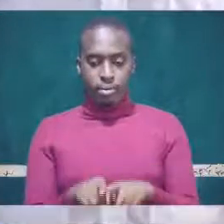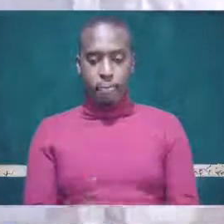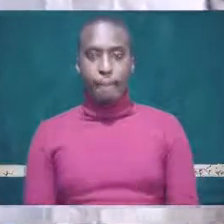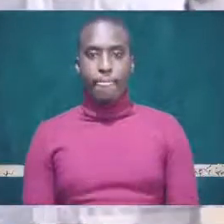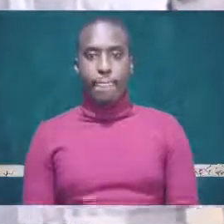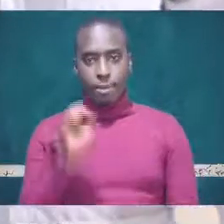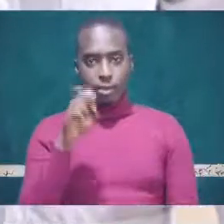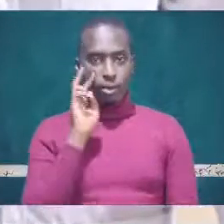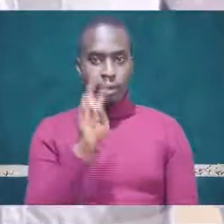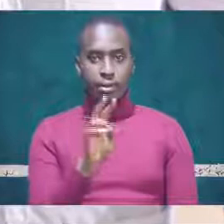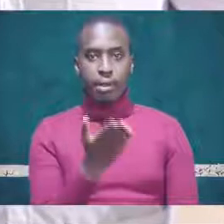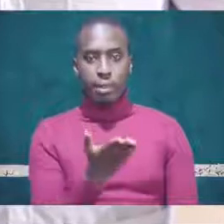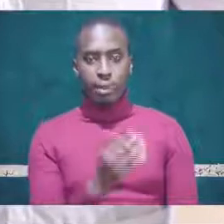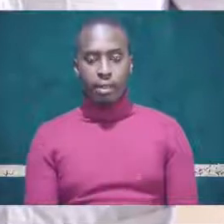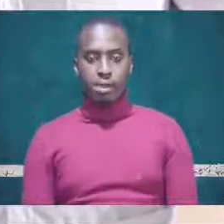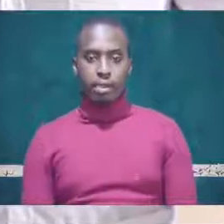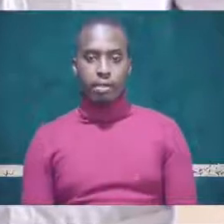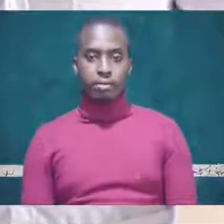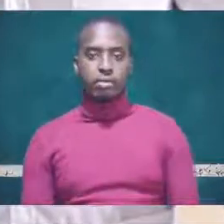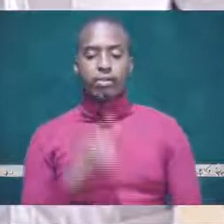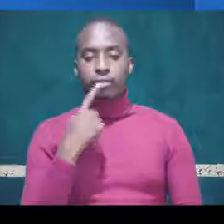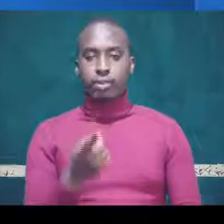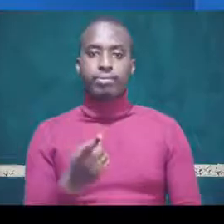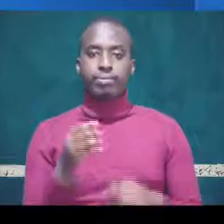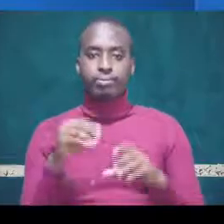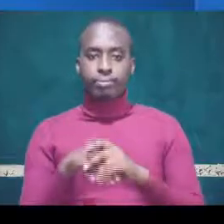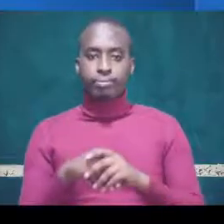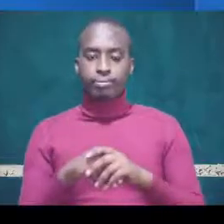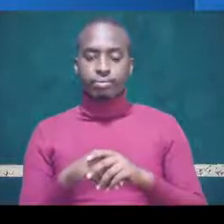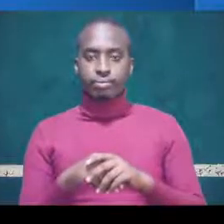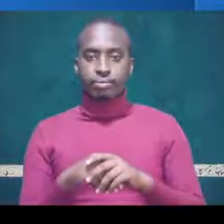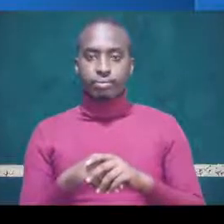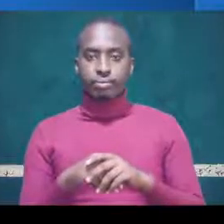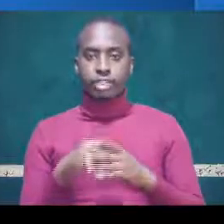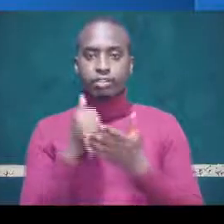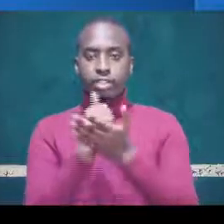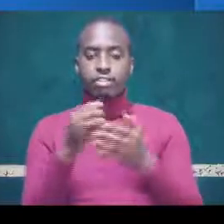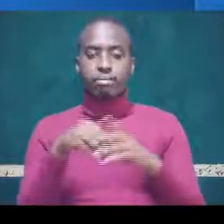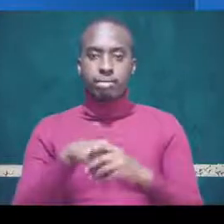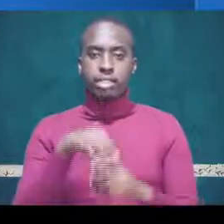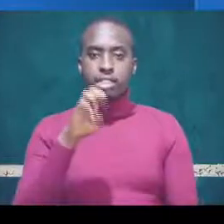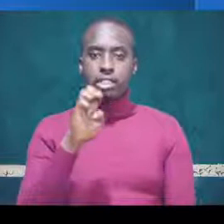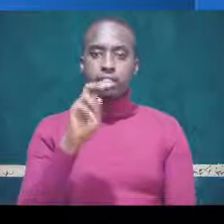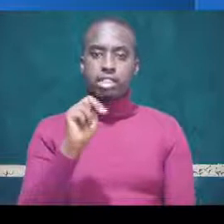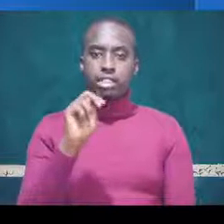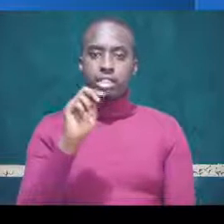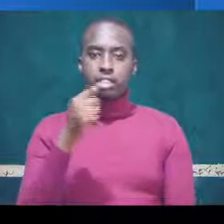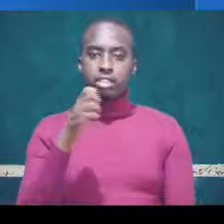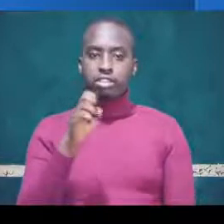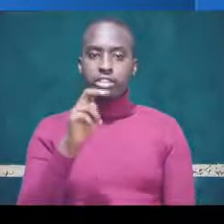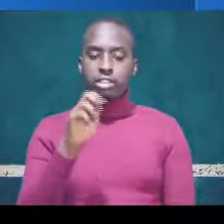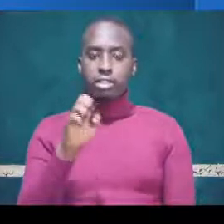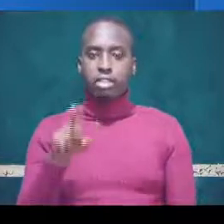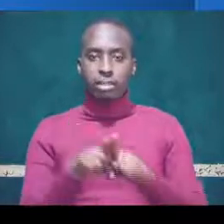You can see it there. A tractor's engine, you students know what a tractor is. And in